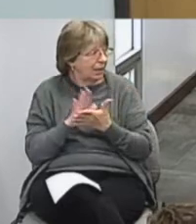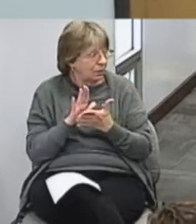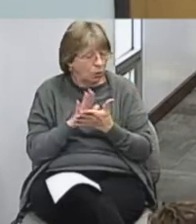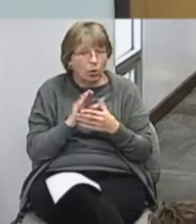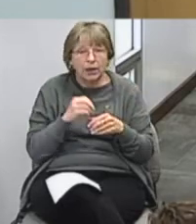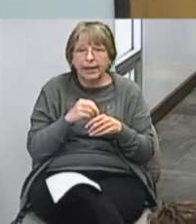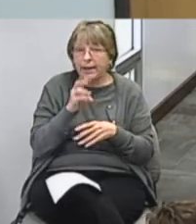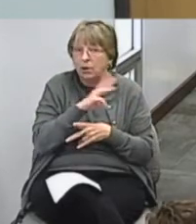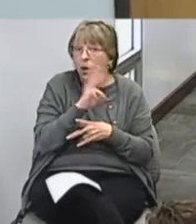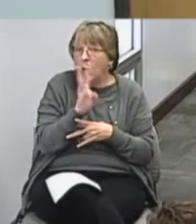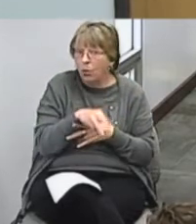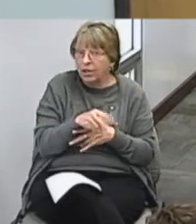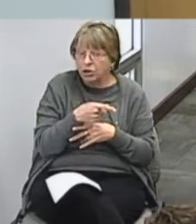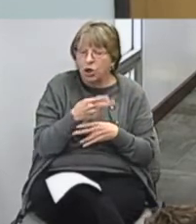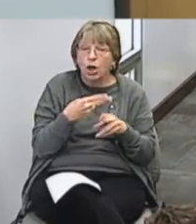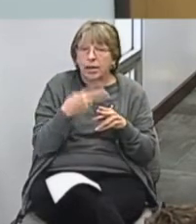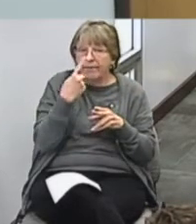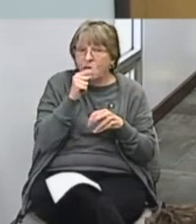Kansas.